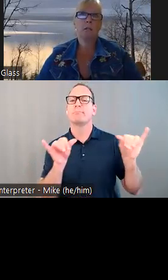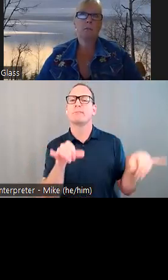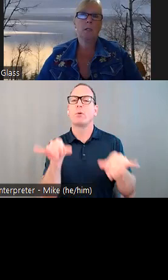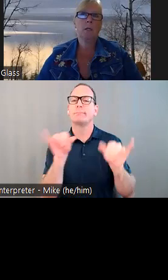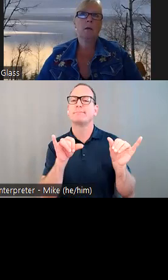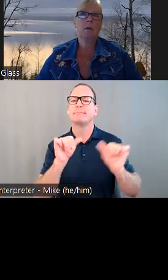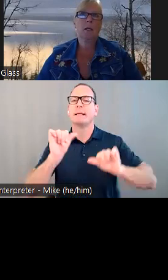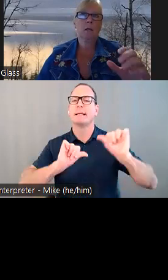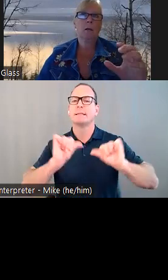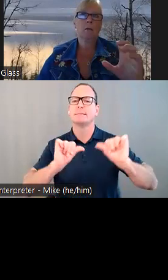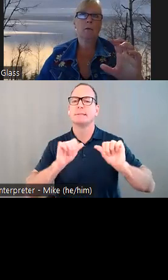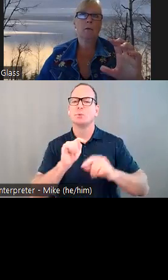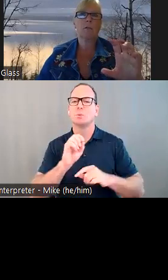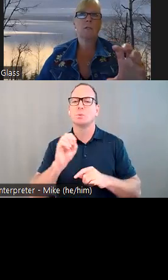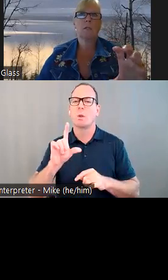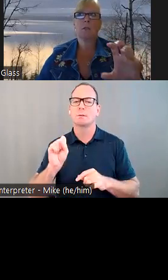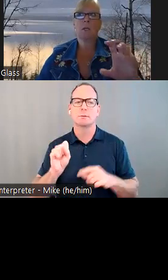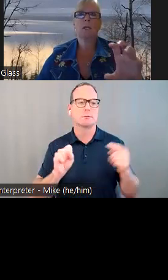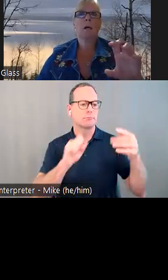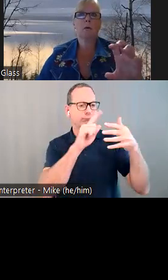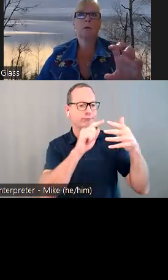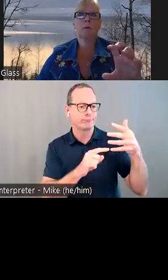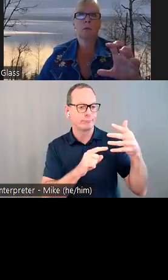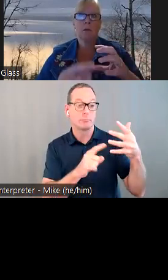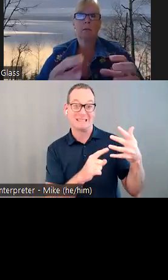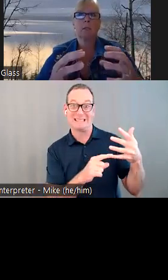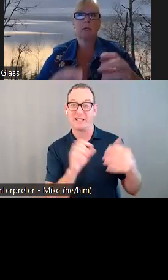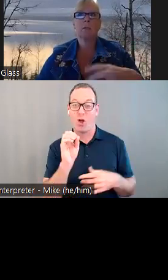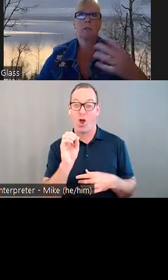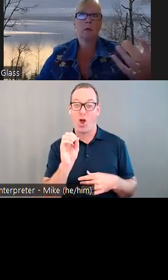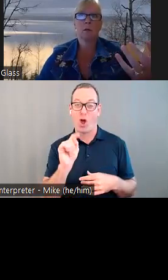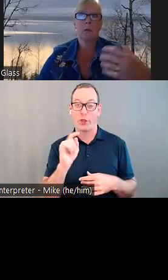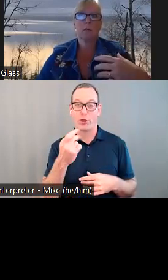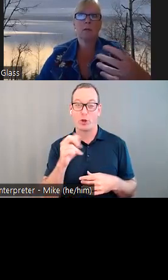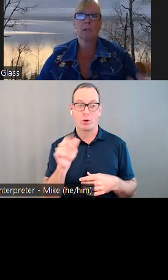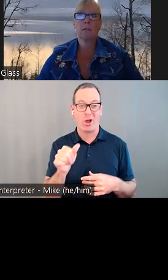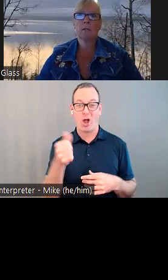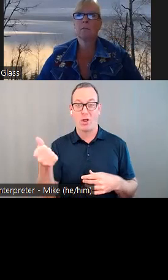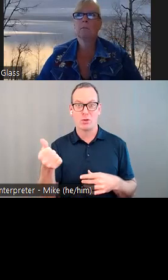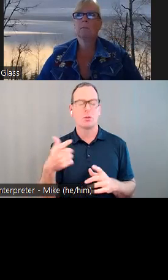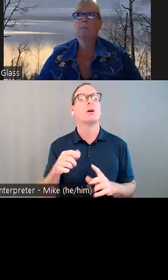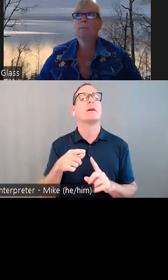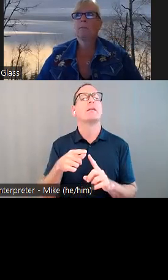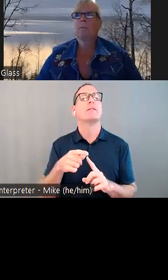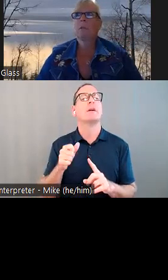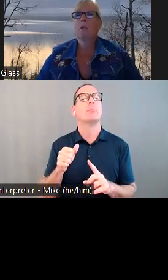tends to be those of us that use in-house developed assessments that aren't part of this list.